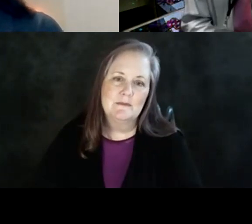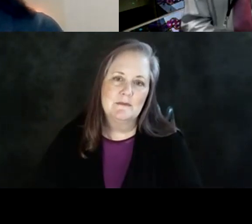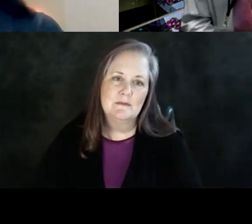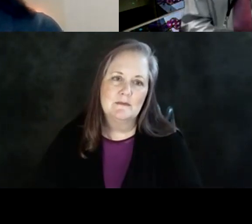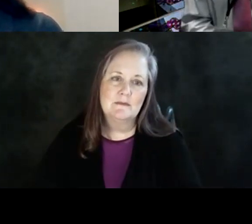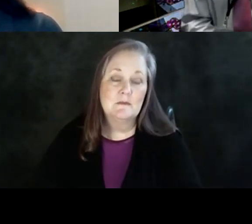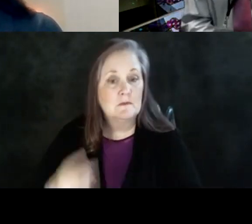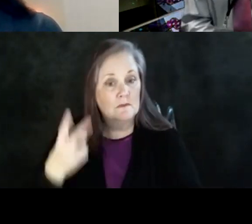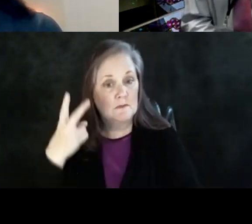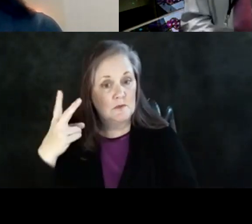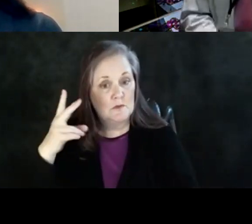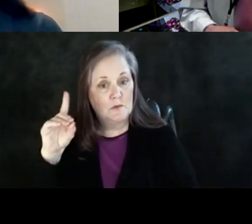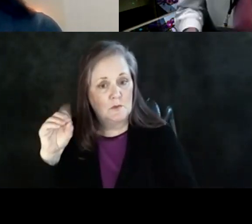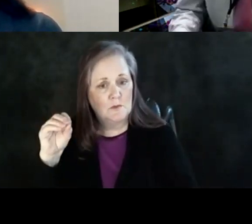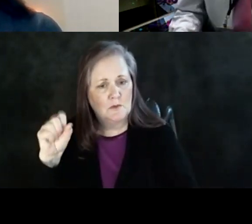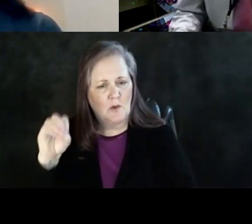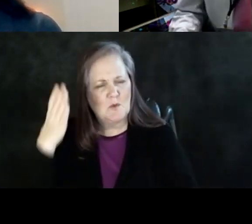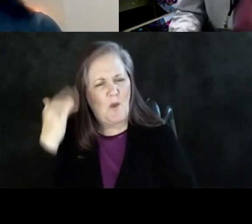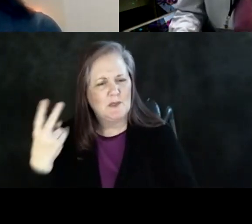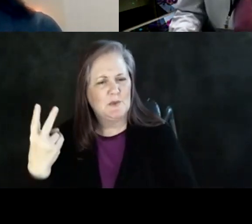Why are there 2 doses of the vaccine?